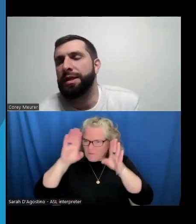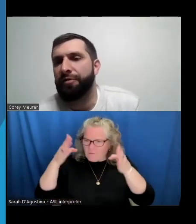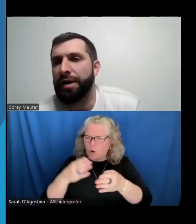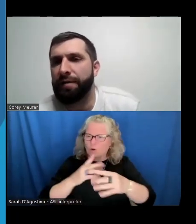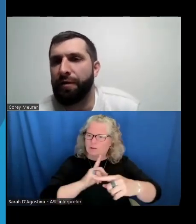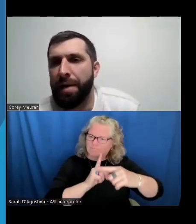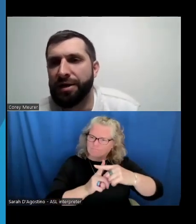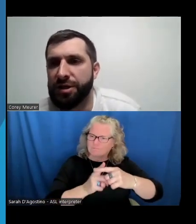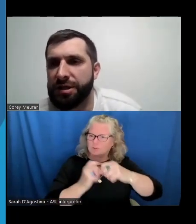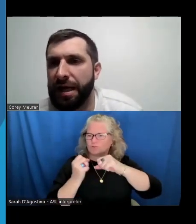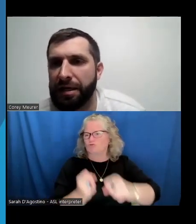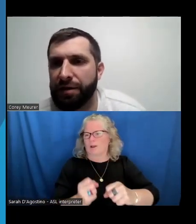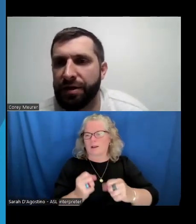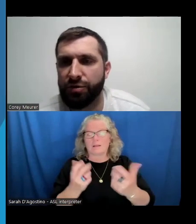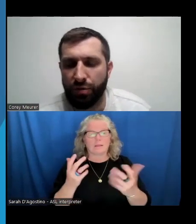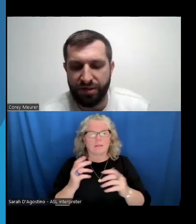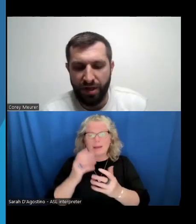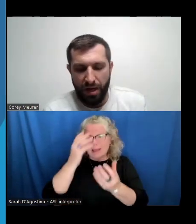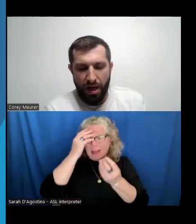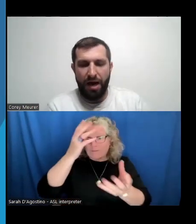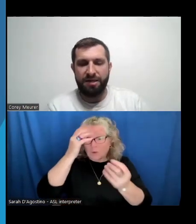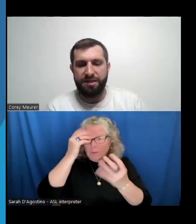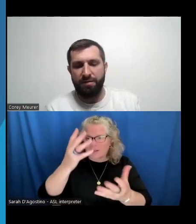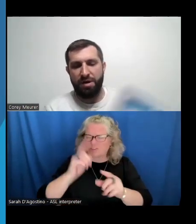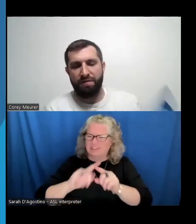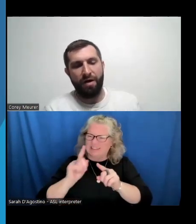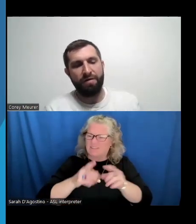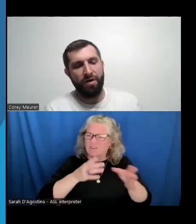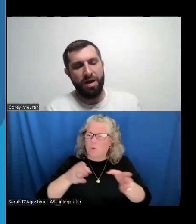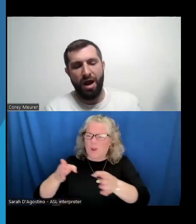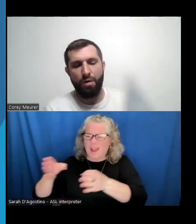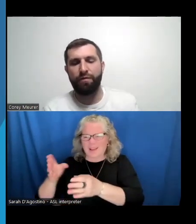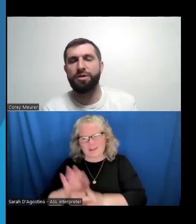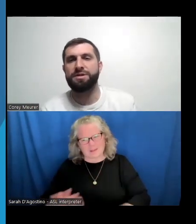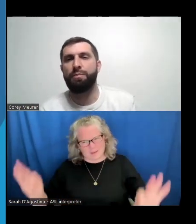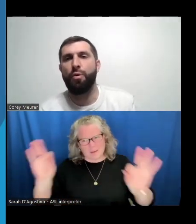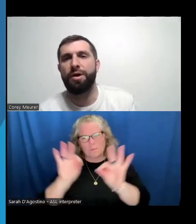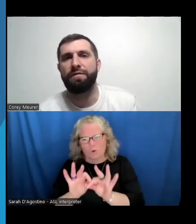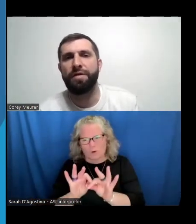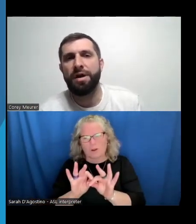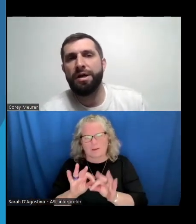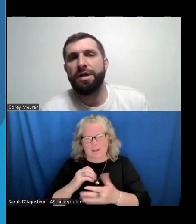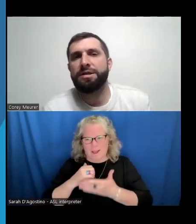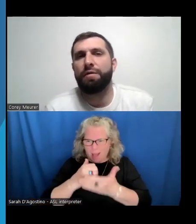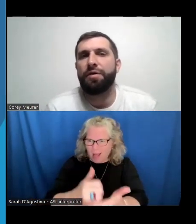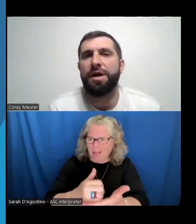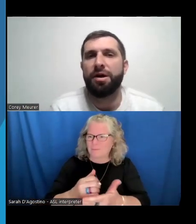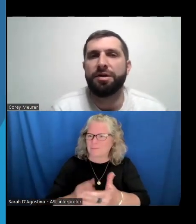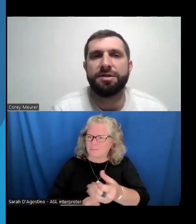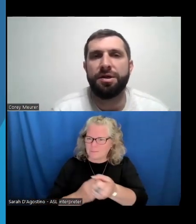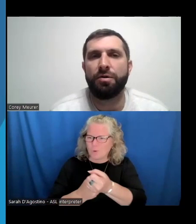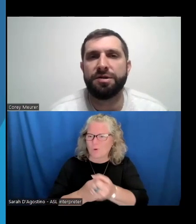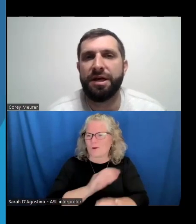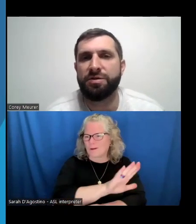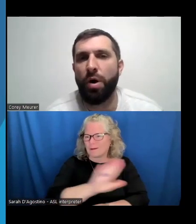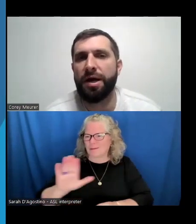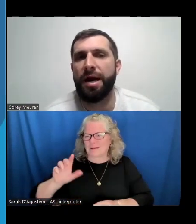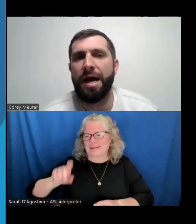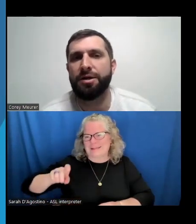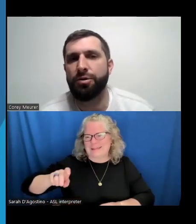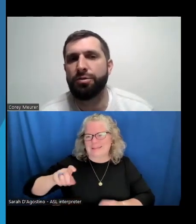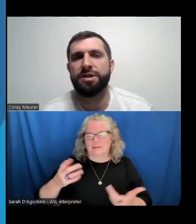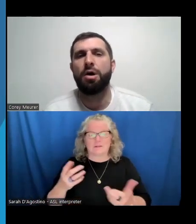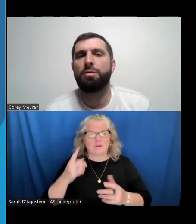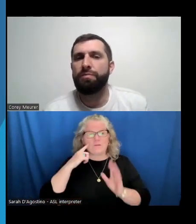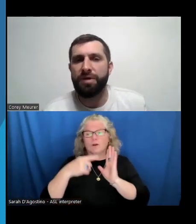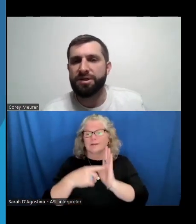we can deliver information to individuals is going to be very, very helpful and supportive. So for here, it says, what can